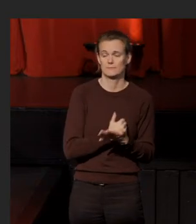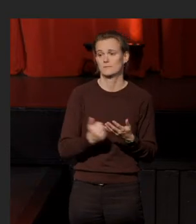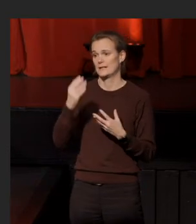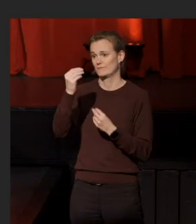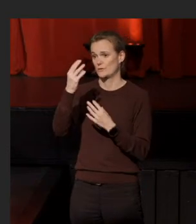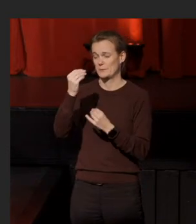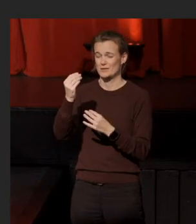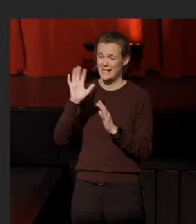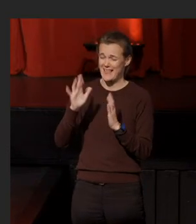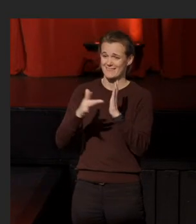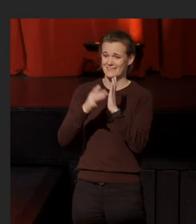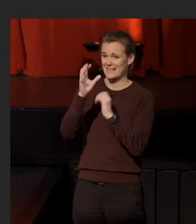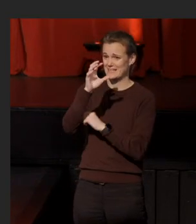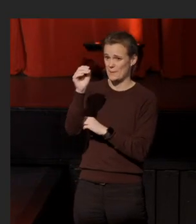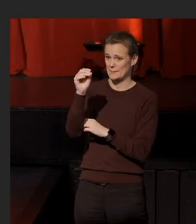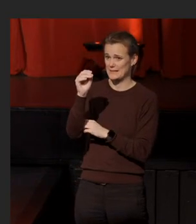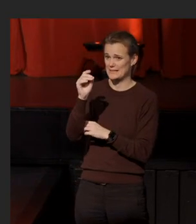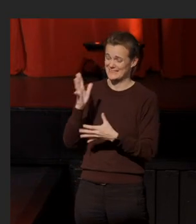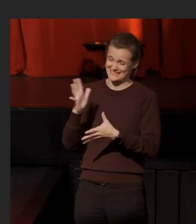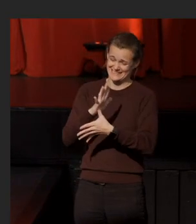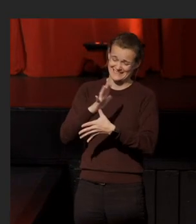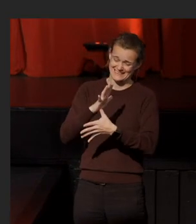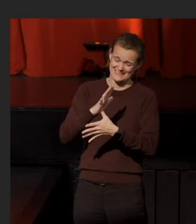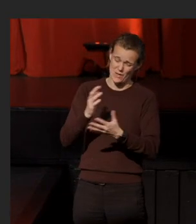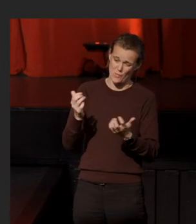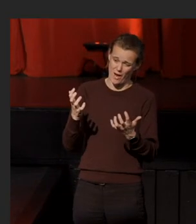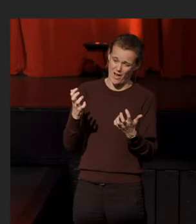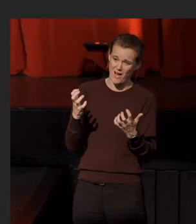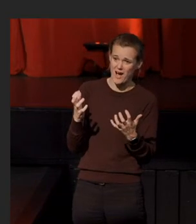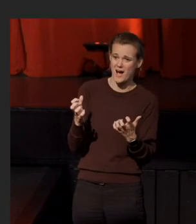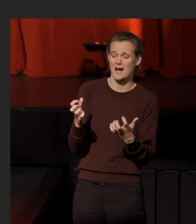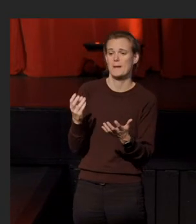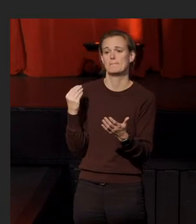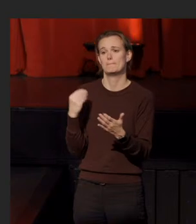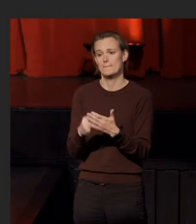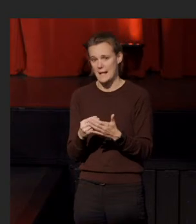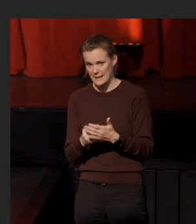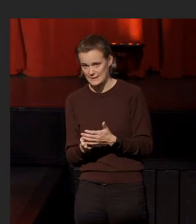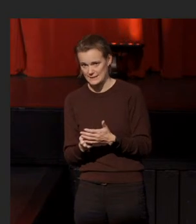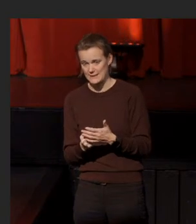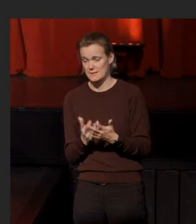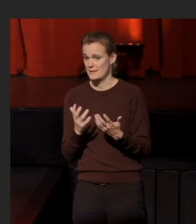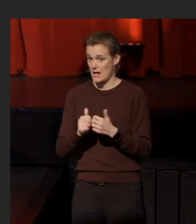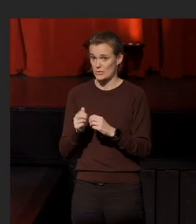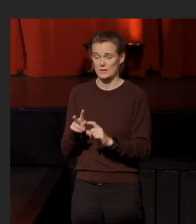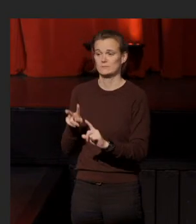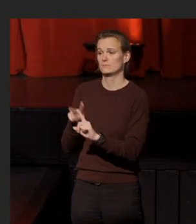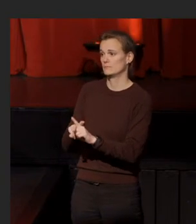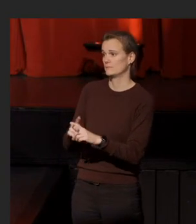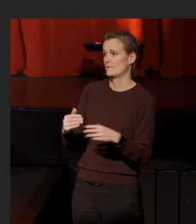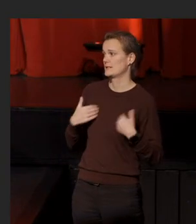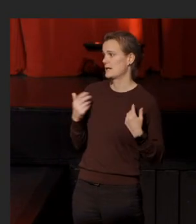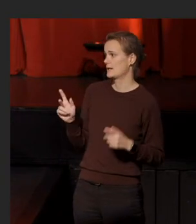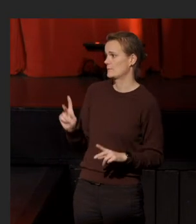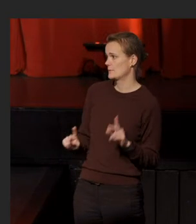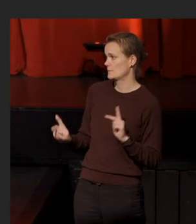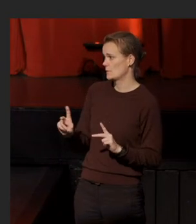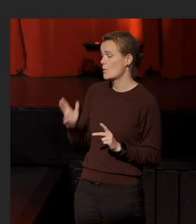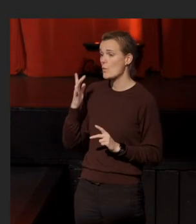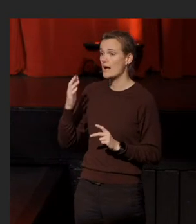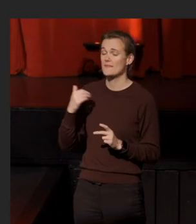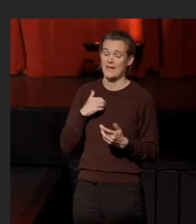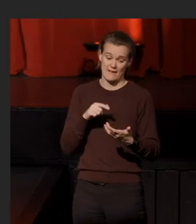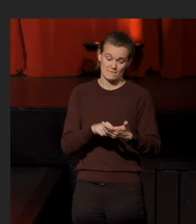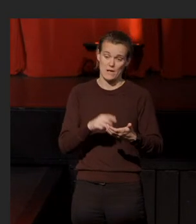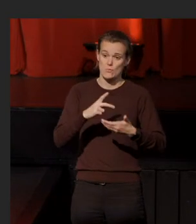and this is where I see most of the harms affecting minors, because there are applications that are, you know, designed